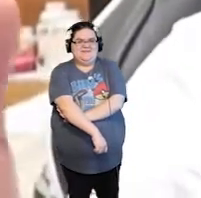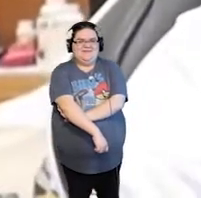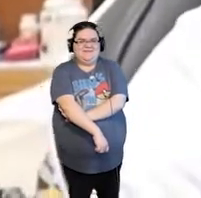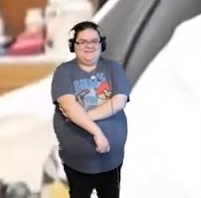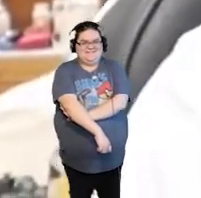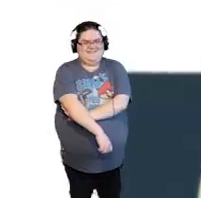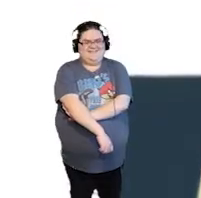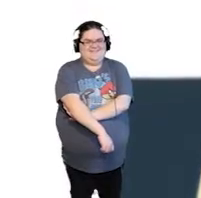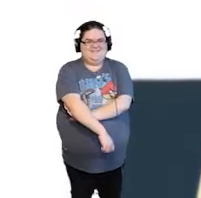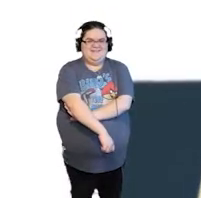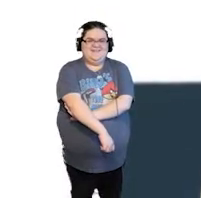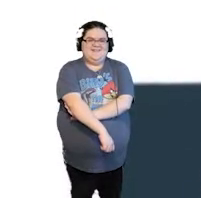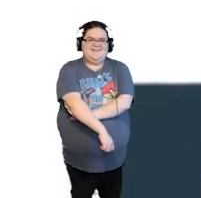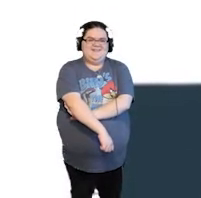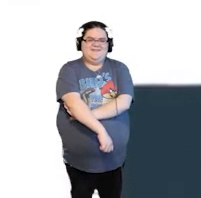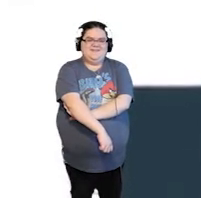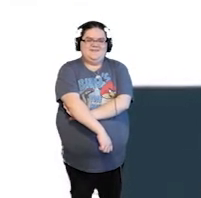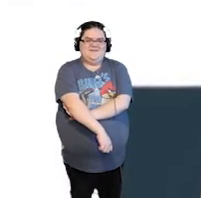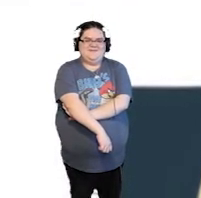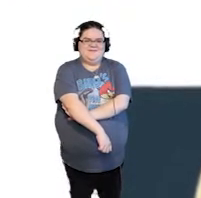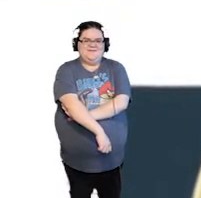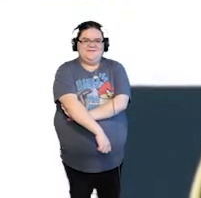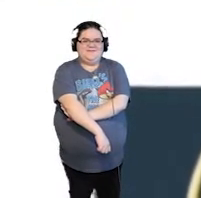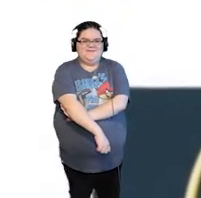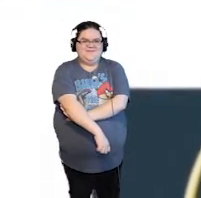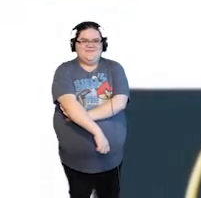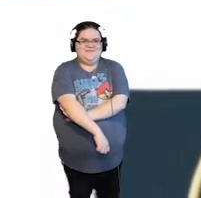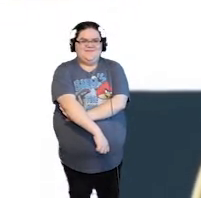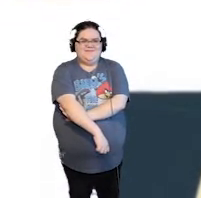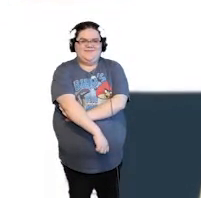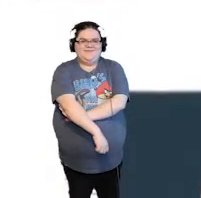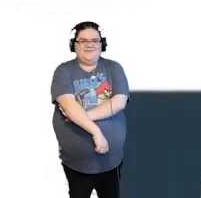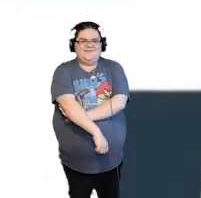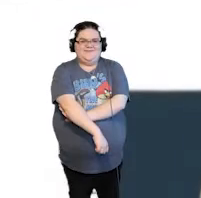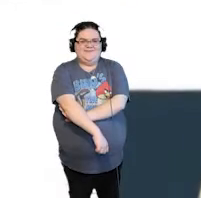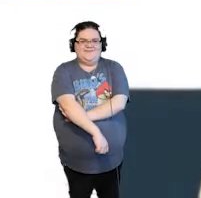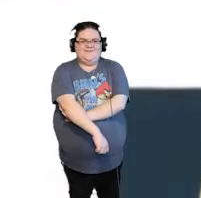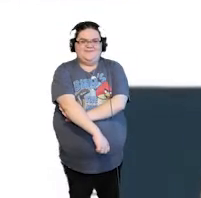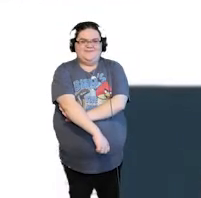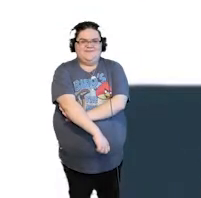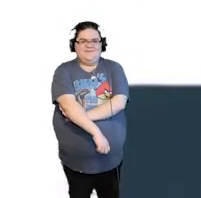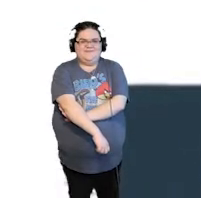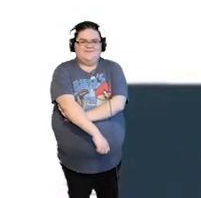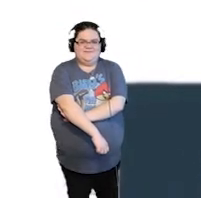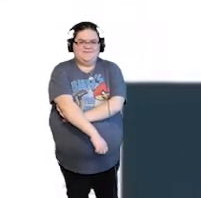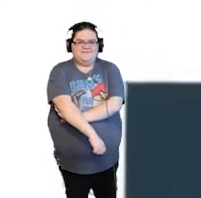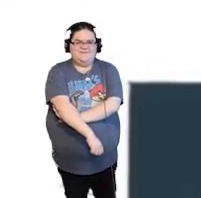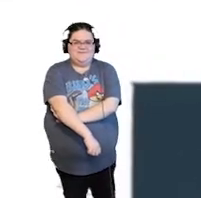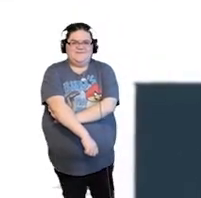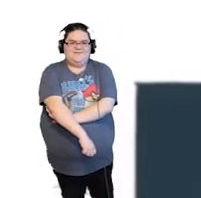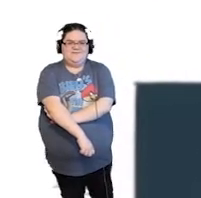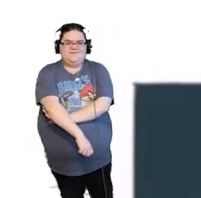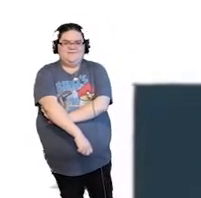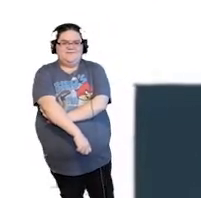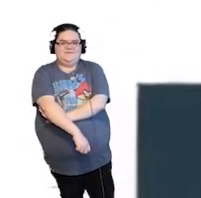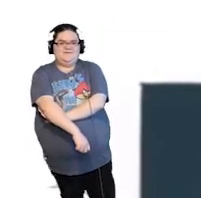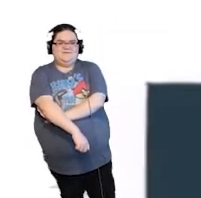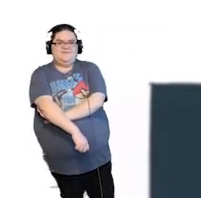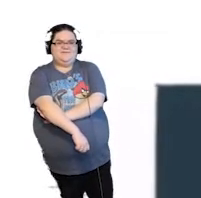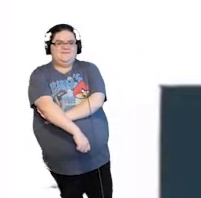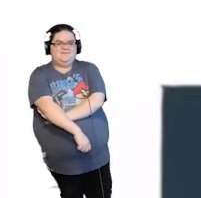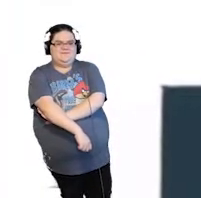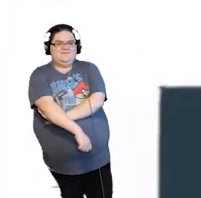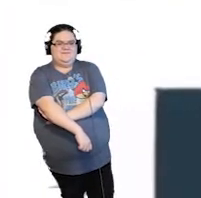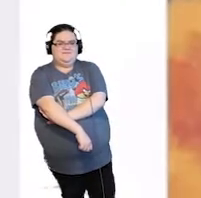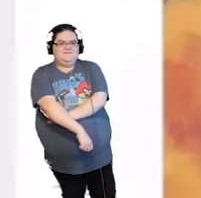for me. A fan art for JJ I did a few months ago when he had red hair, but it didn't make it to the video. And because it took so long to make, I want to test